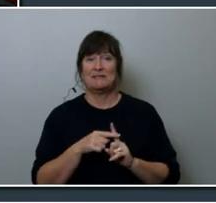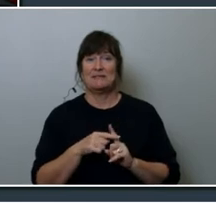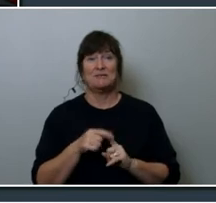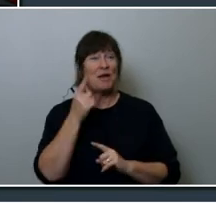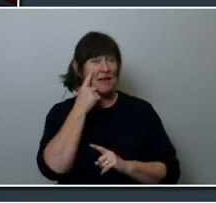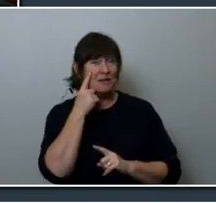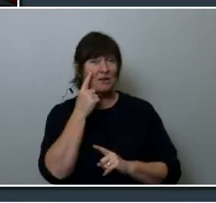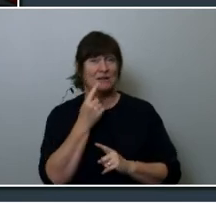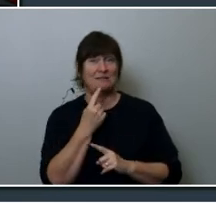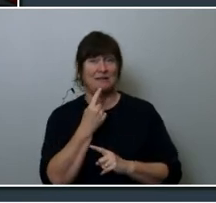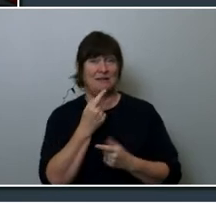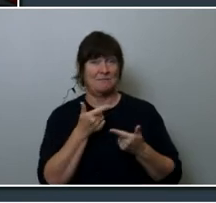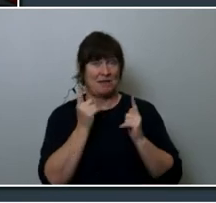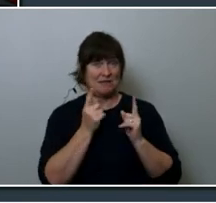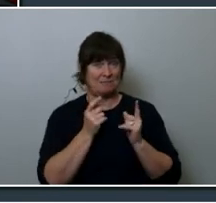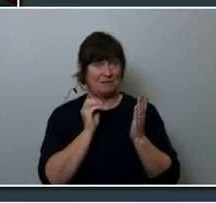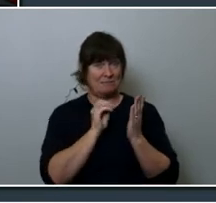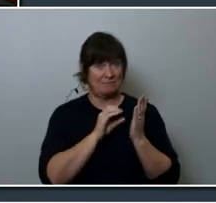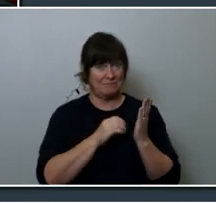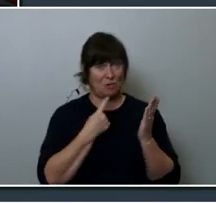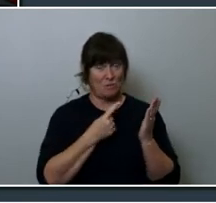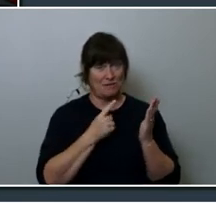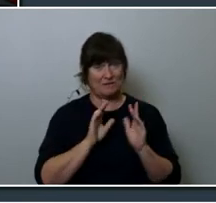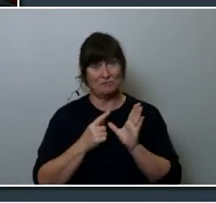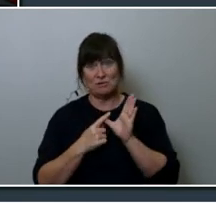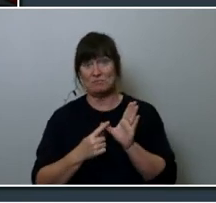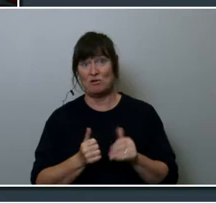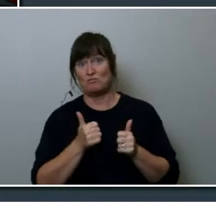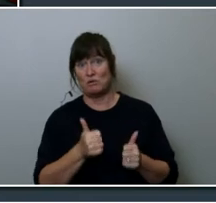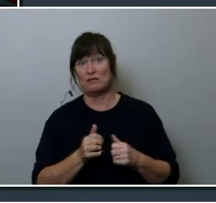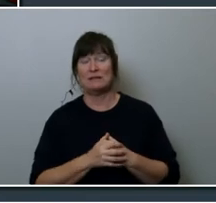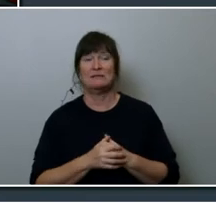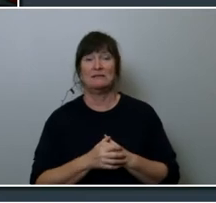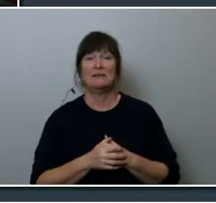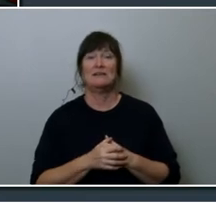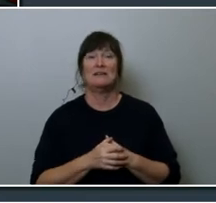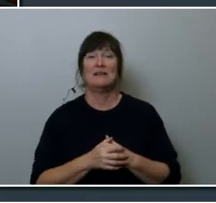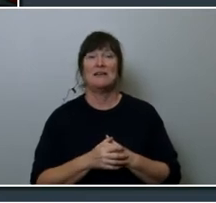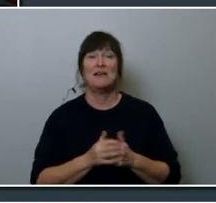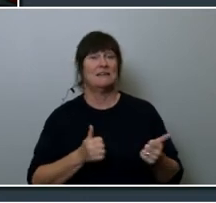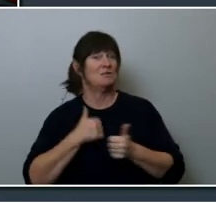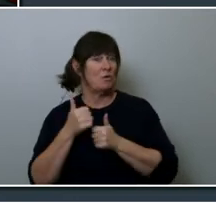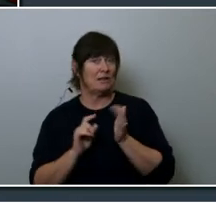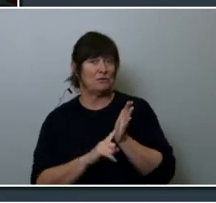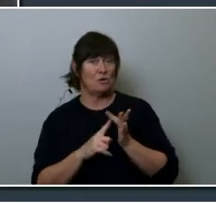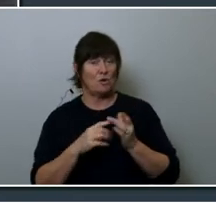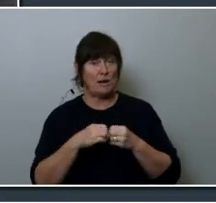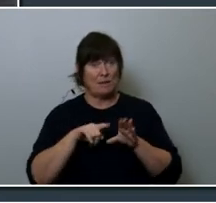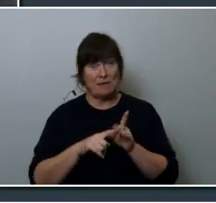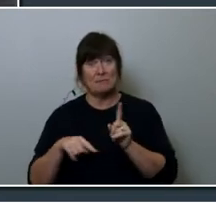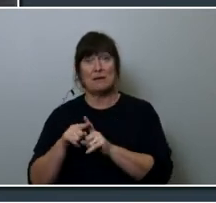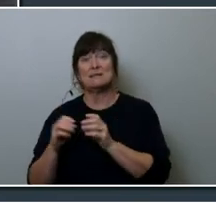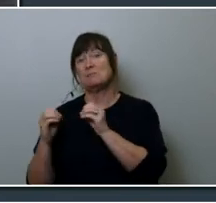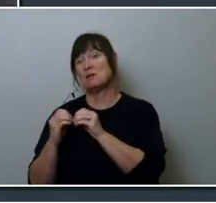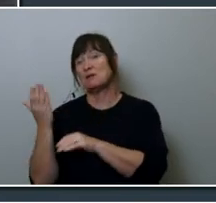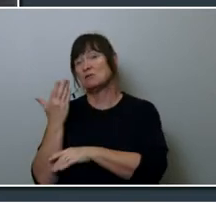at the management comments and provide some responses to that as well. So well done, and also well done to Libby and the Bledisloe students.